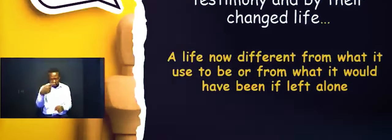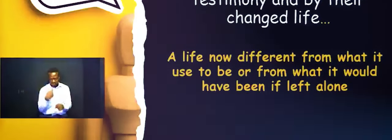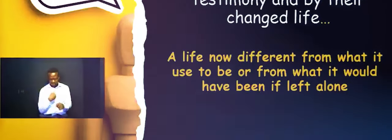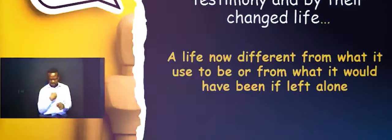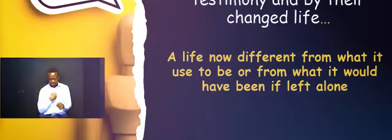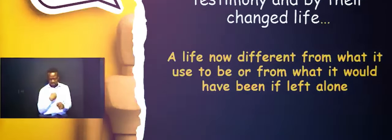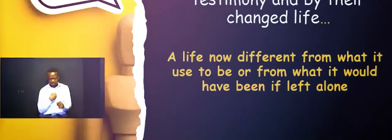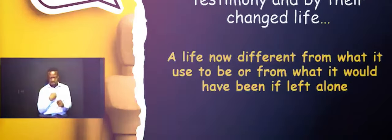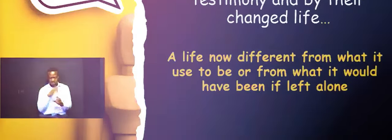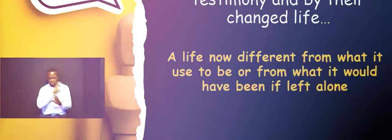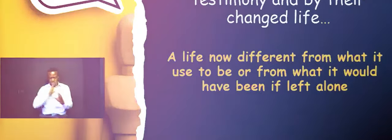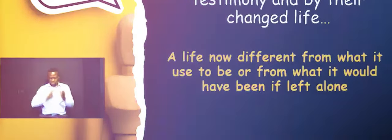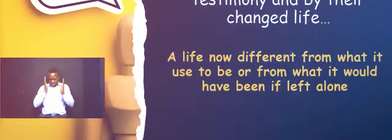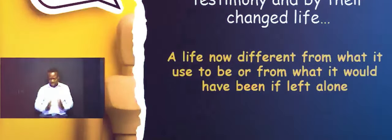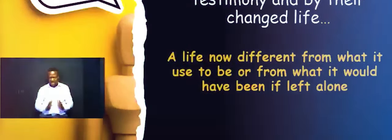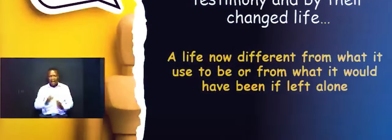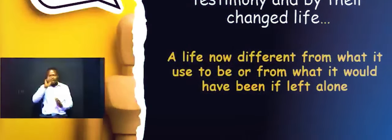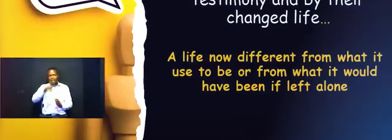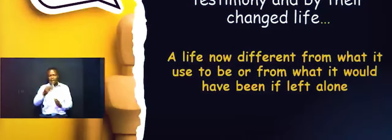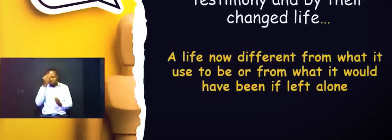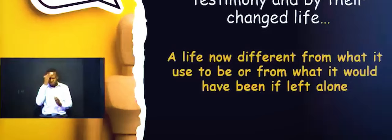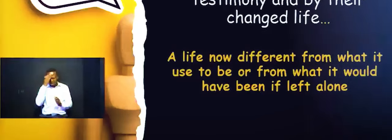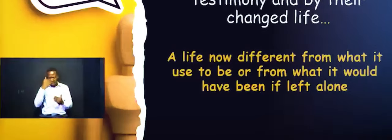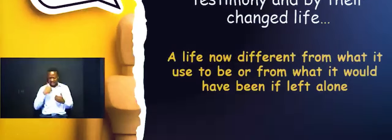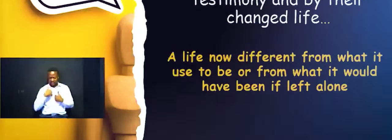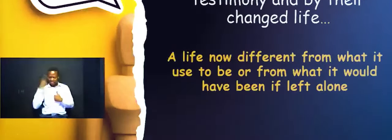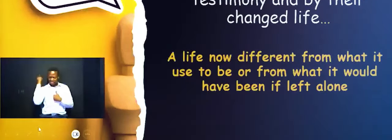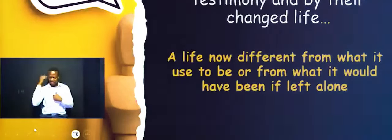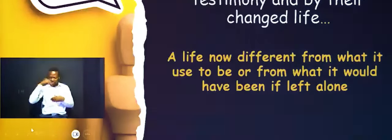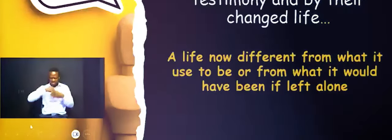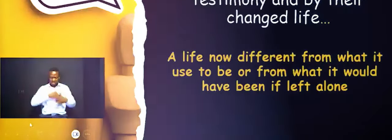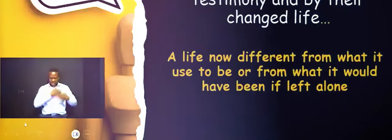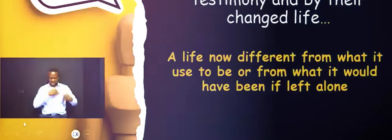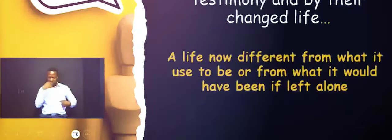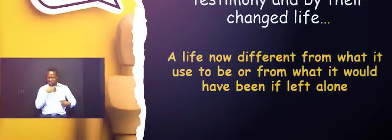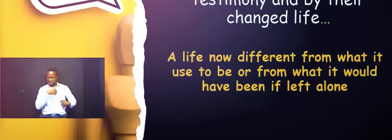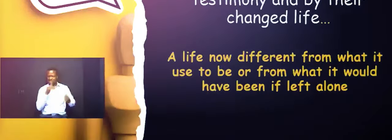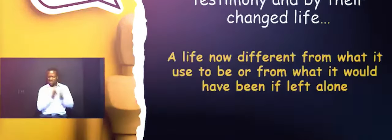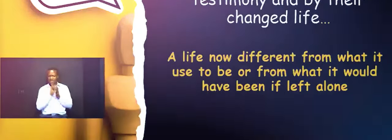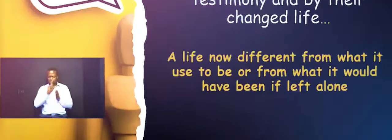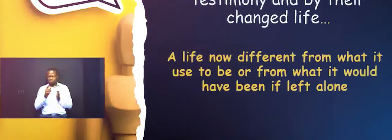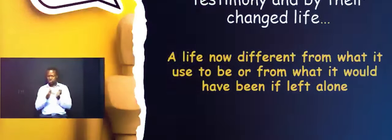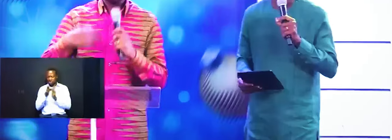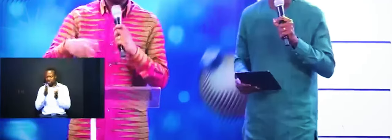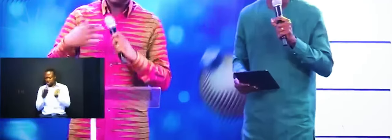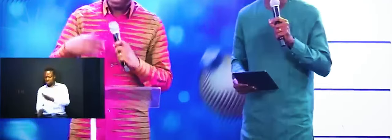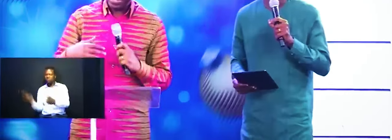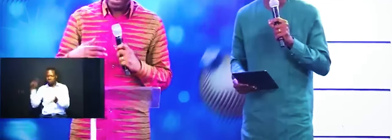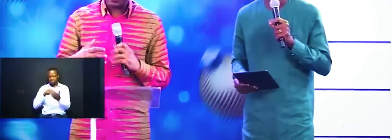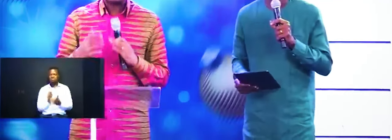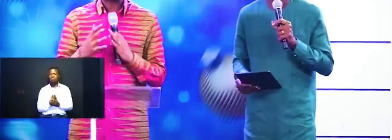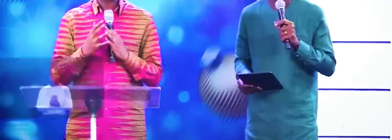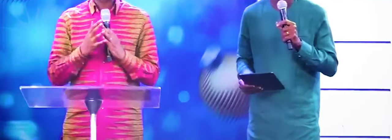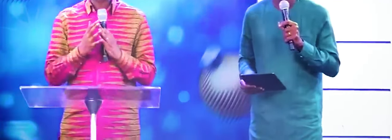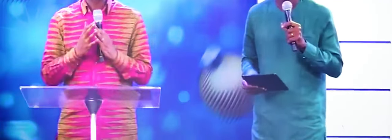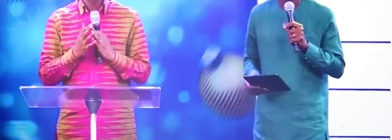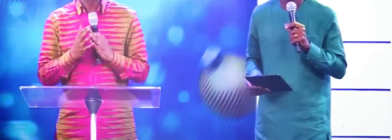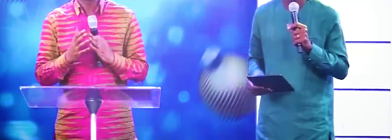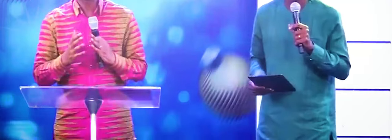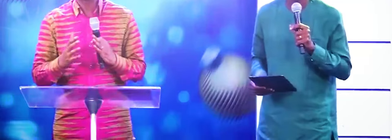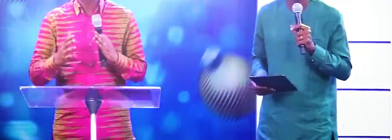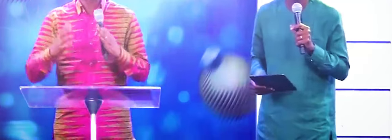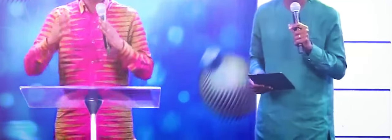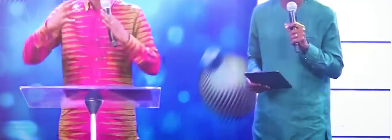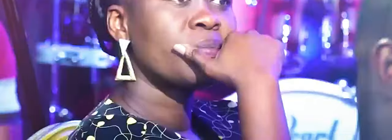in your heart. Se binumu enyi o sori enu enia wa wey Christo ni die o adanse ya wakumem. But we said last week that your